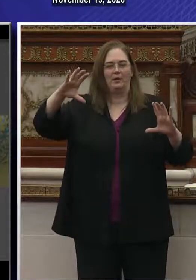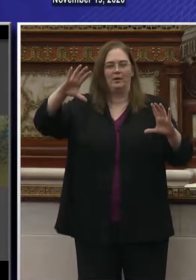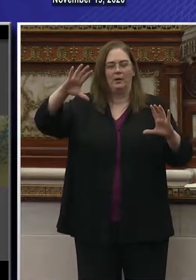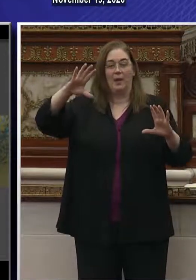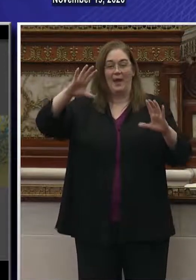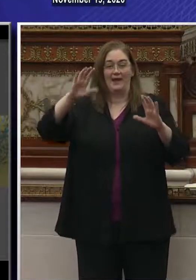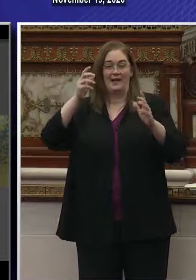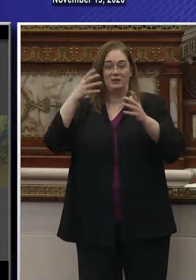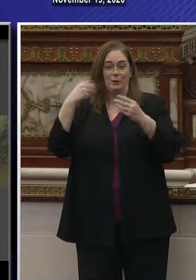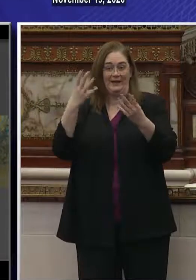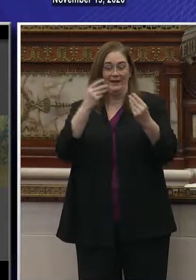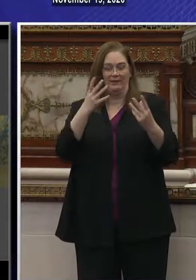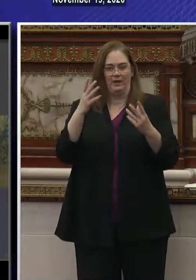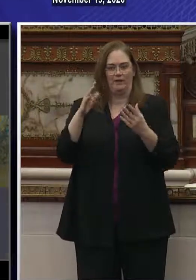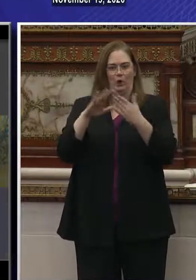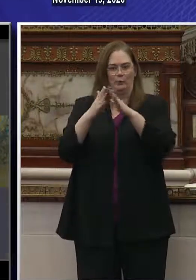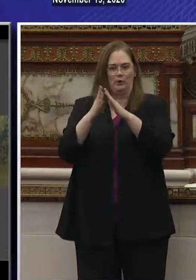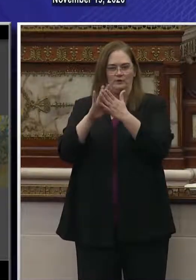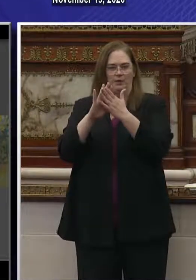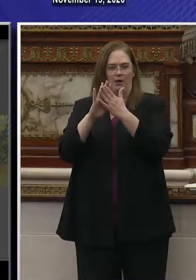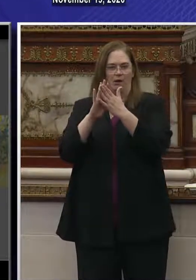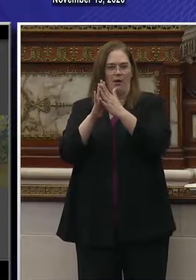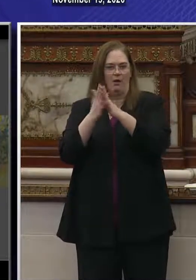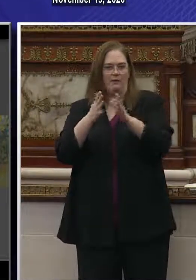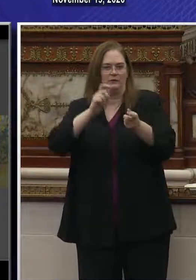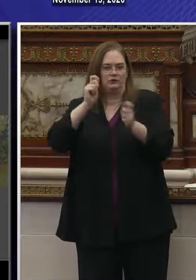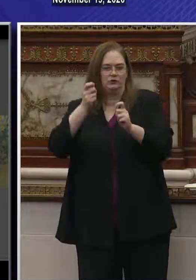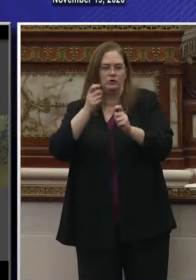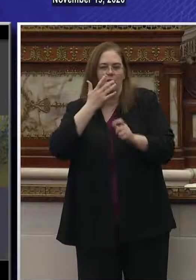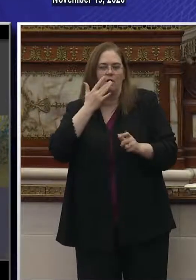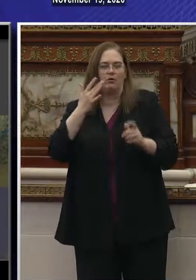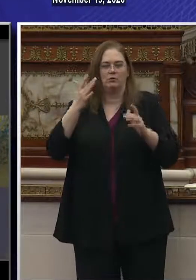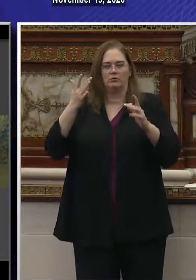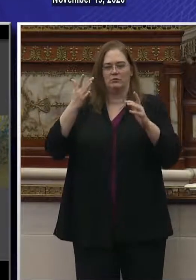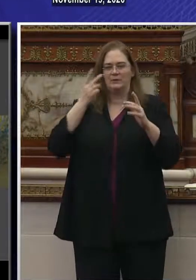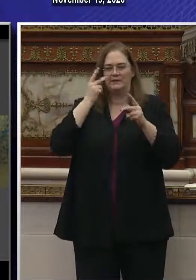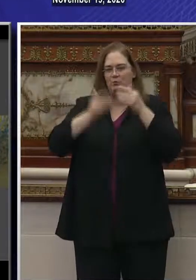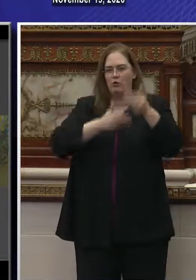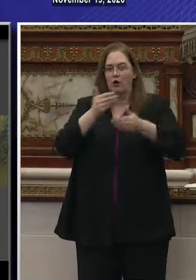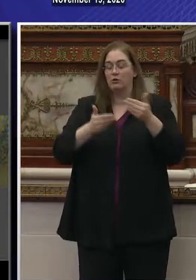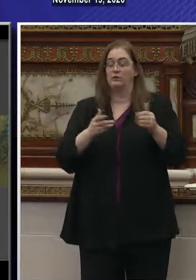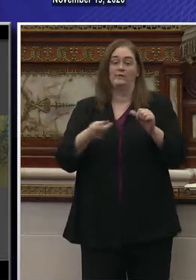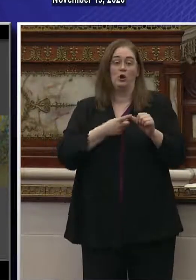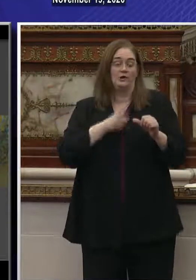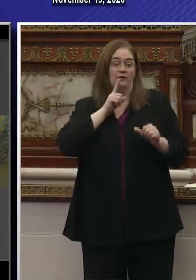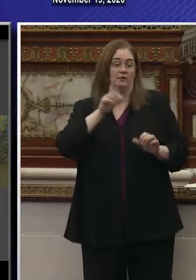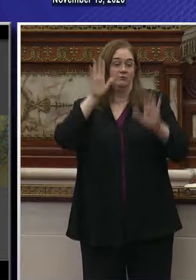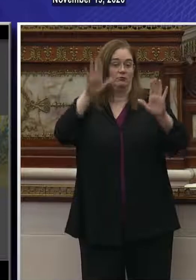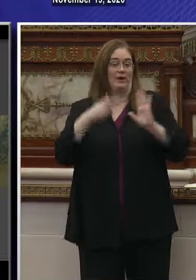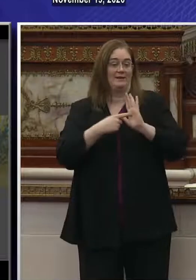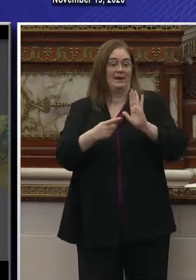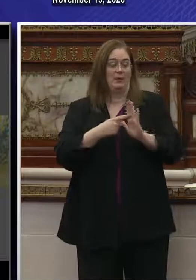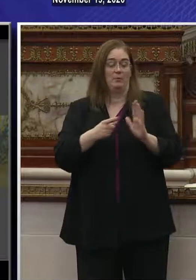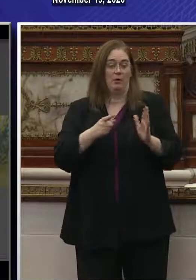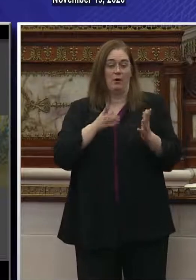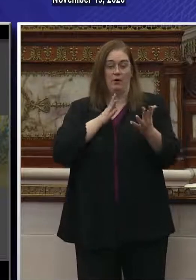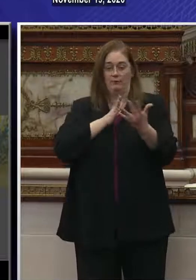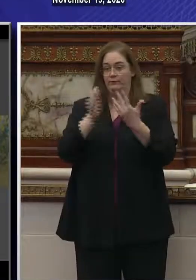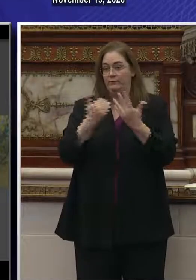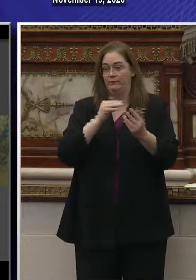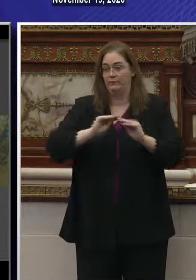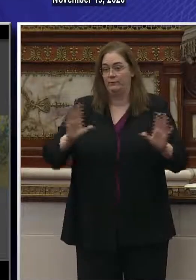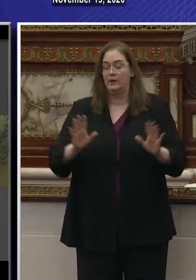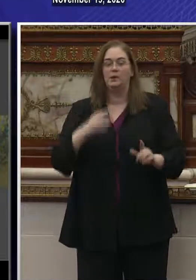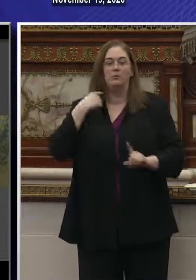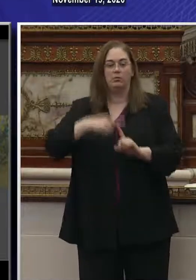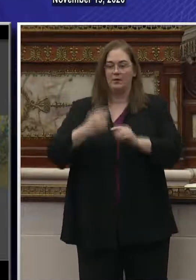shades as we've sort of hit those things where they can see progress. First off, I think that would be a really terrific example of transparency and